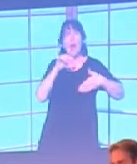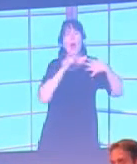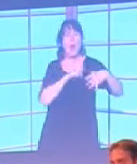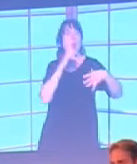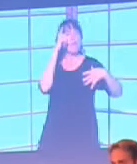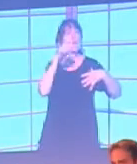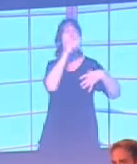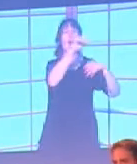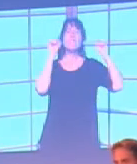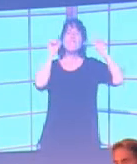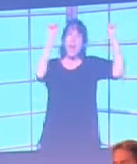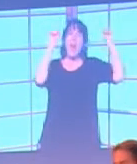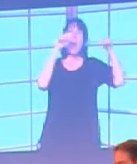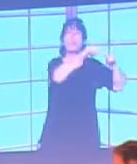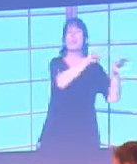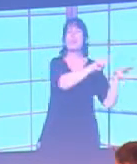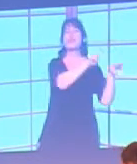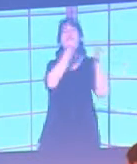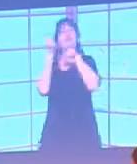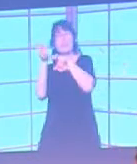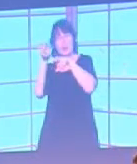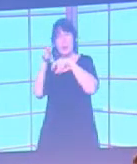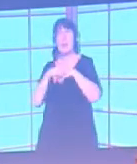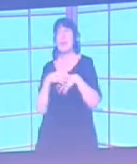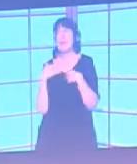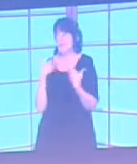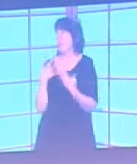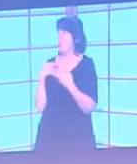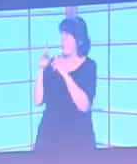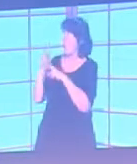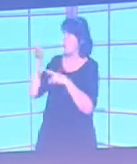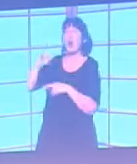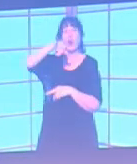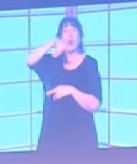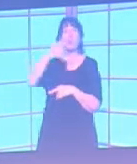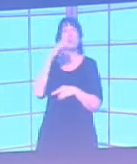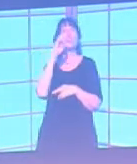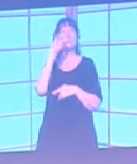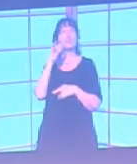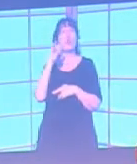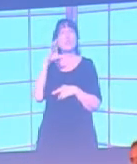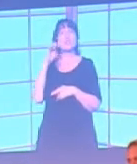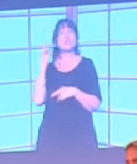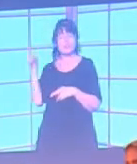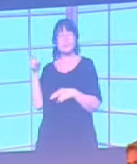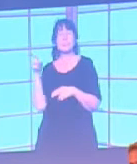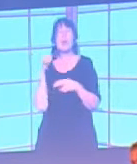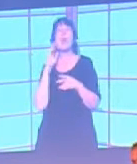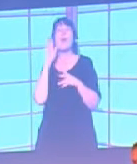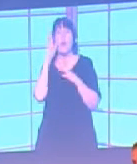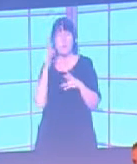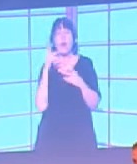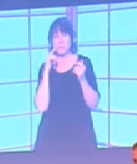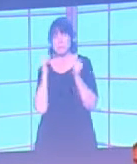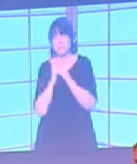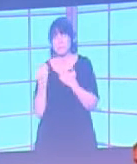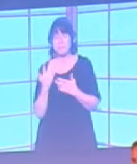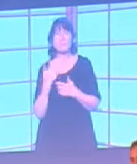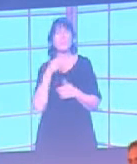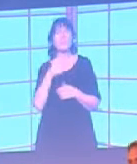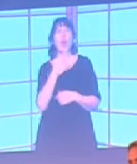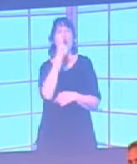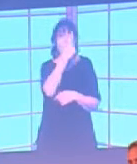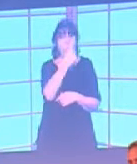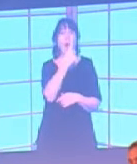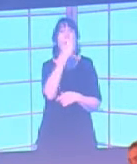the personal objective I have, and I hope Joyce shares that, is to have 100% of sales for